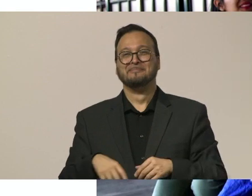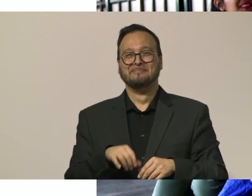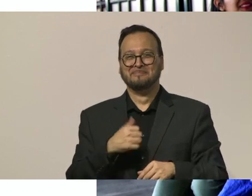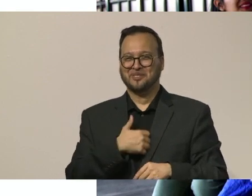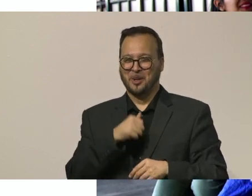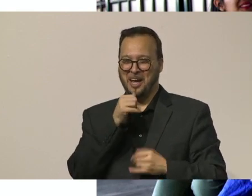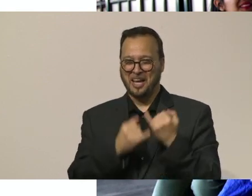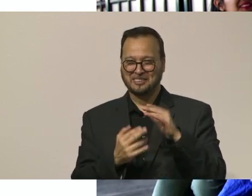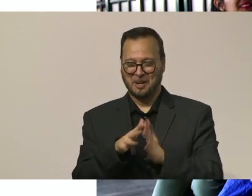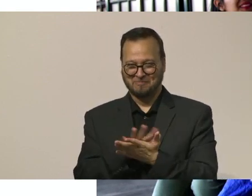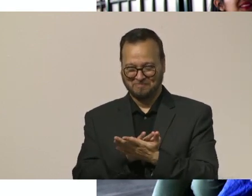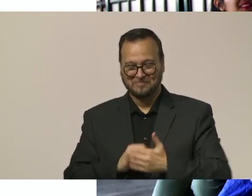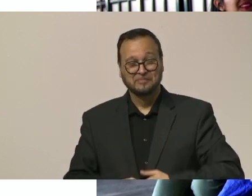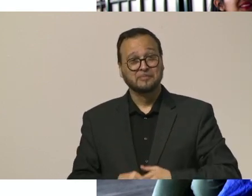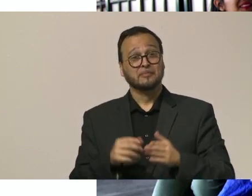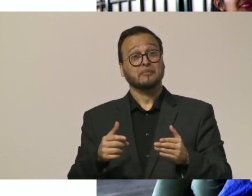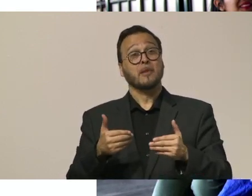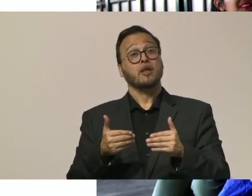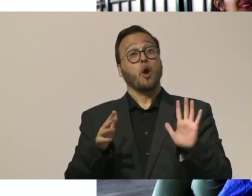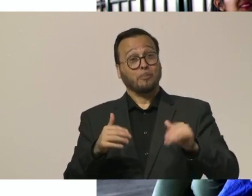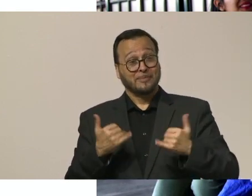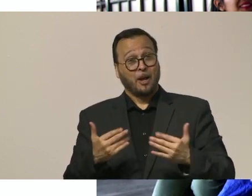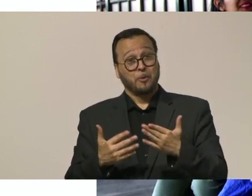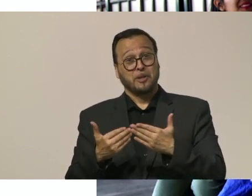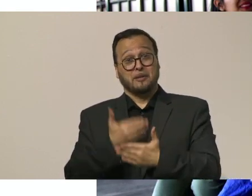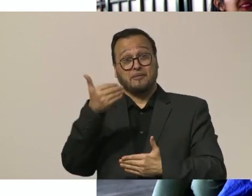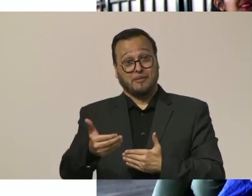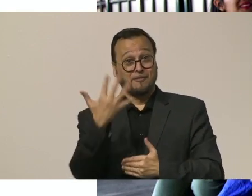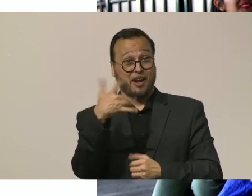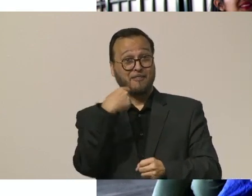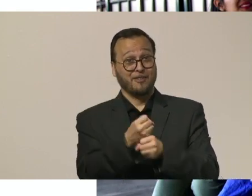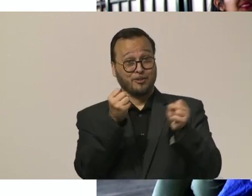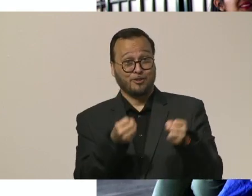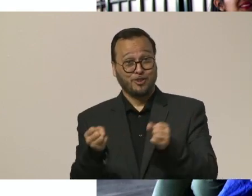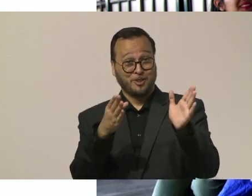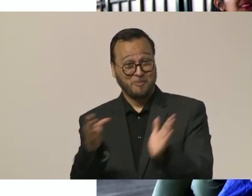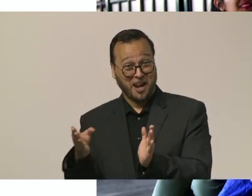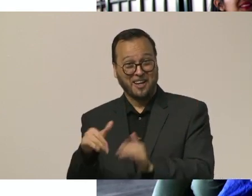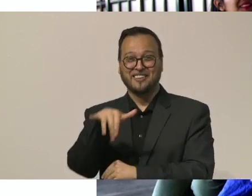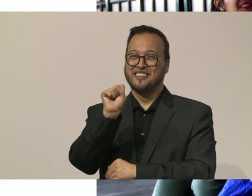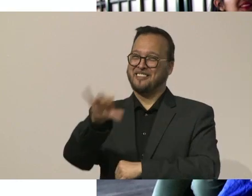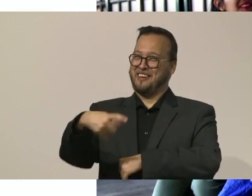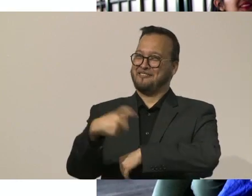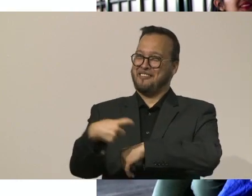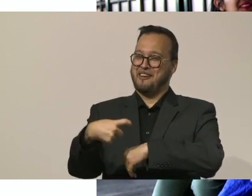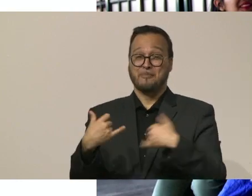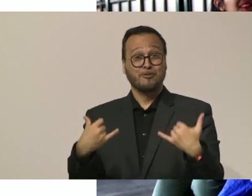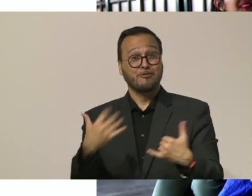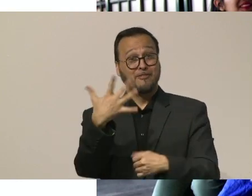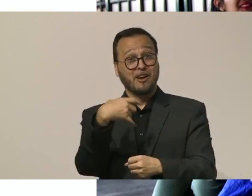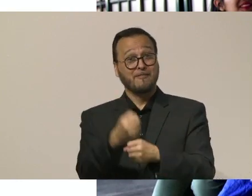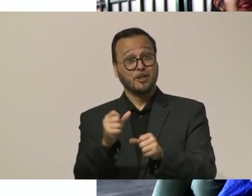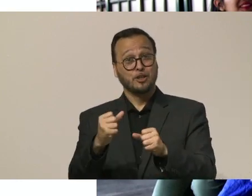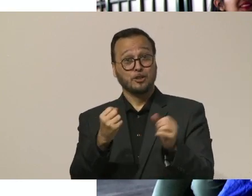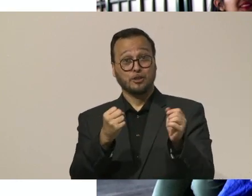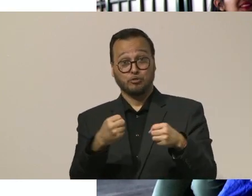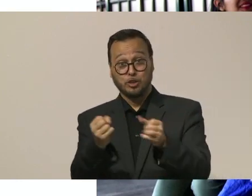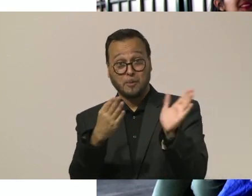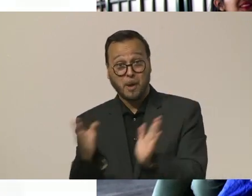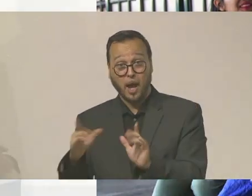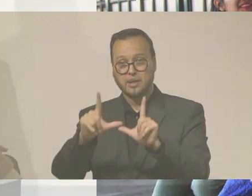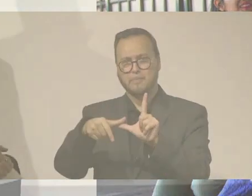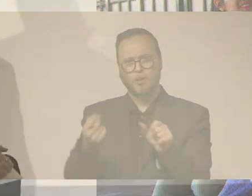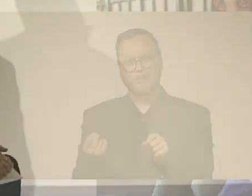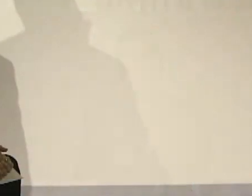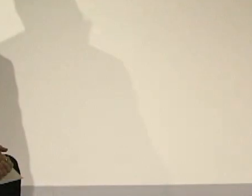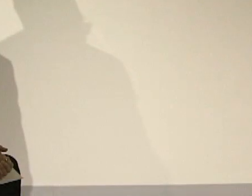new 5-year strategic plan. Yes, it is that time again. Our current 5-year strategic plan expires next spring.